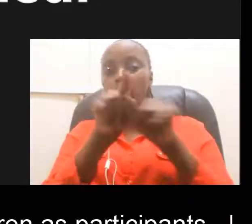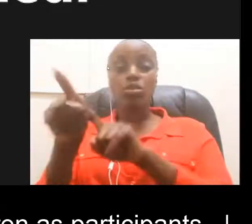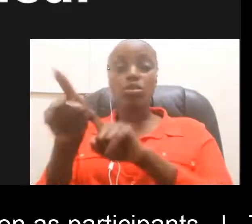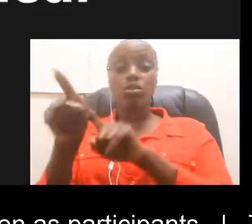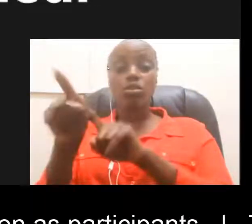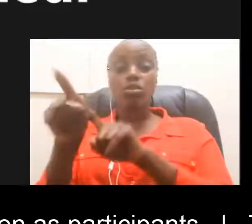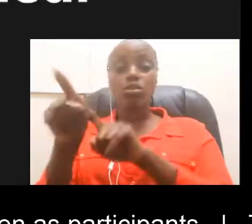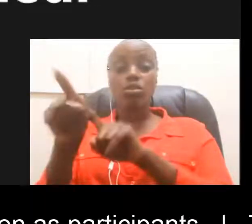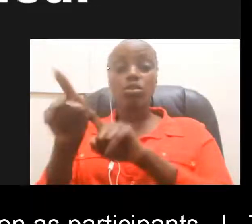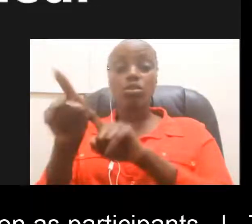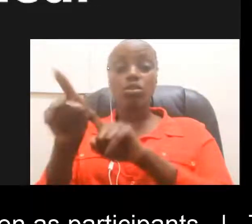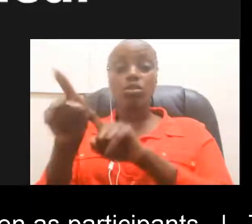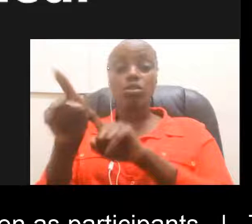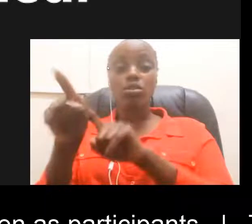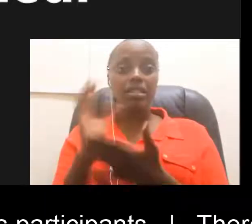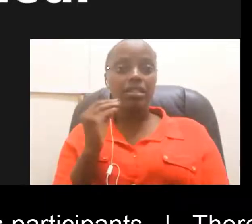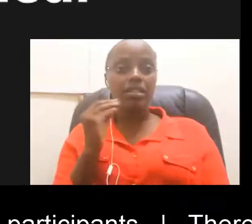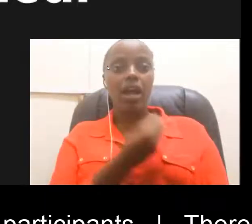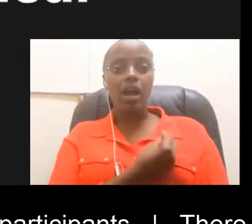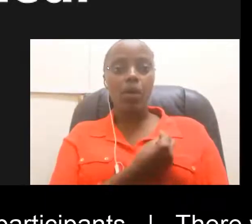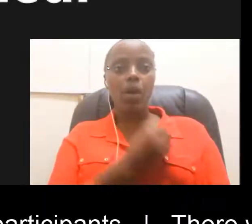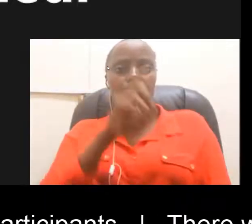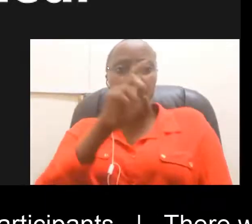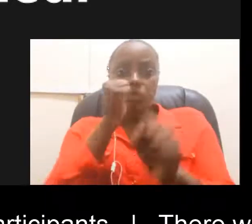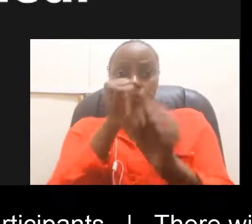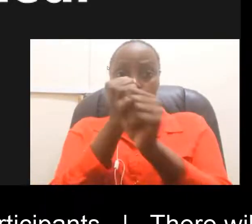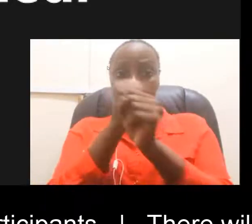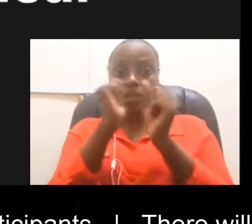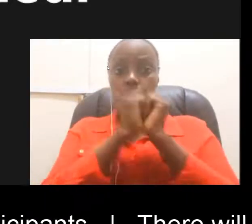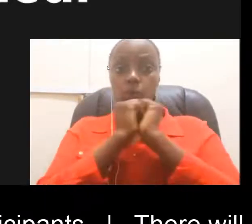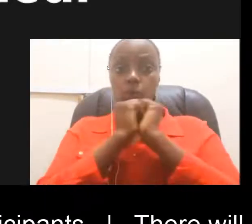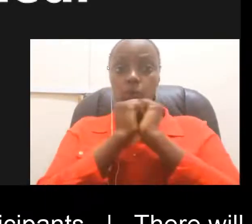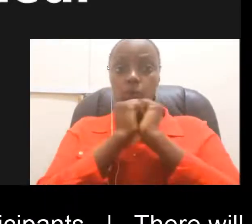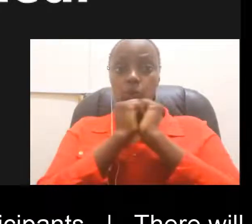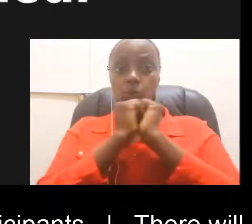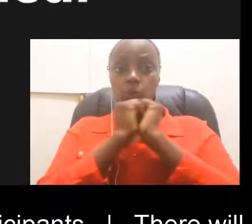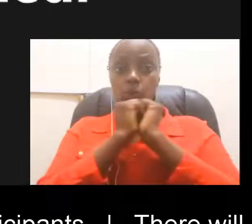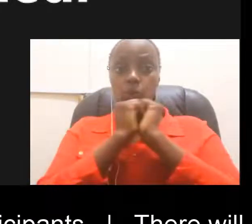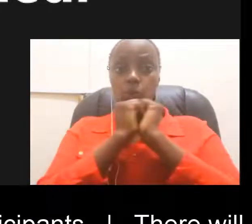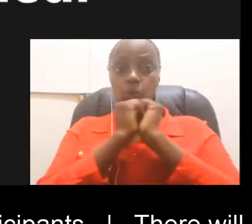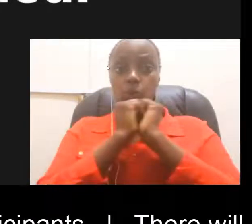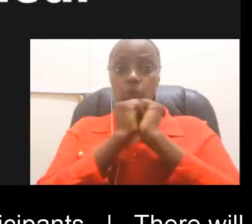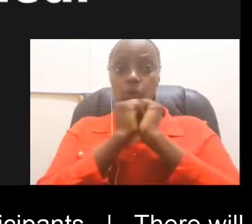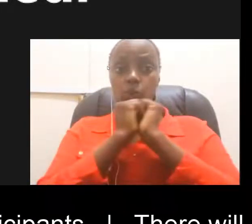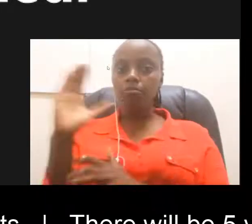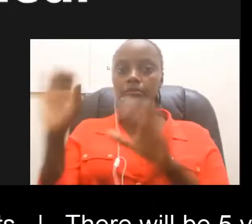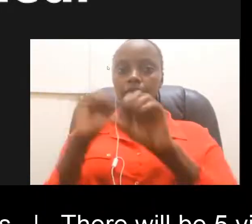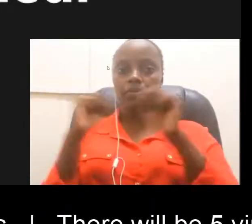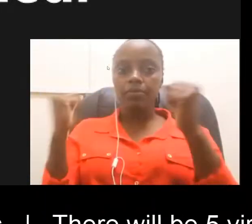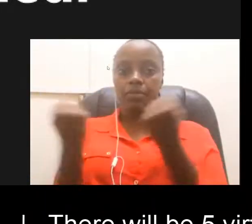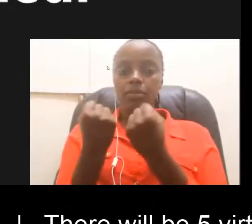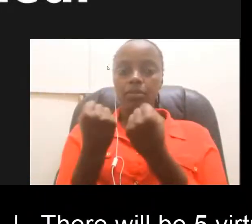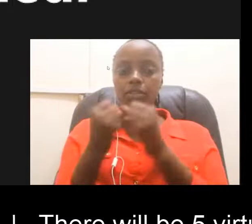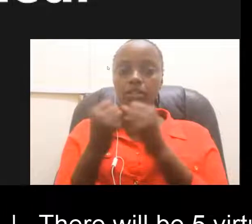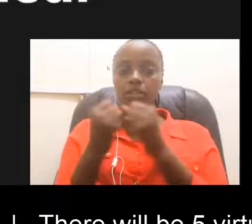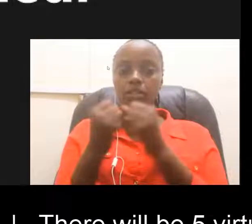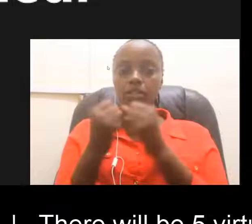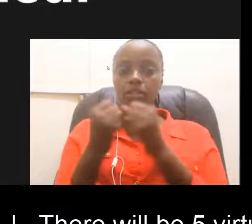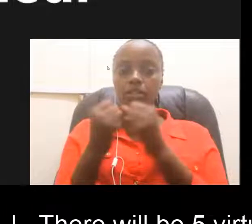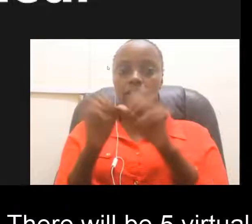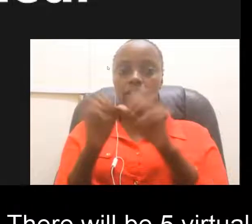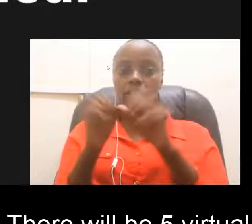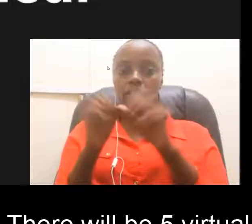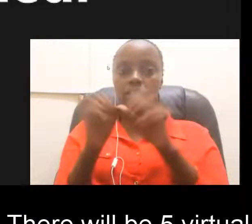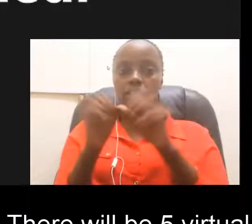in our sector. So we need to be working with this civil society organizations that are addressing issues of young